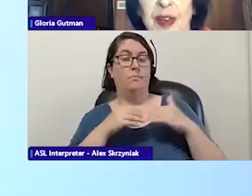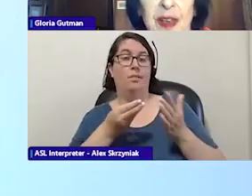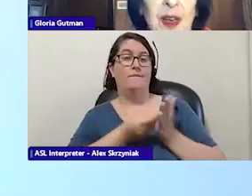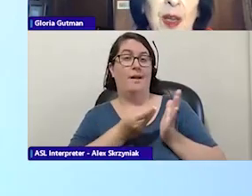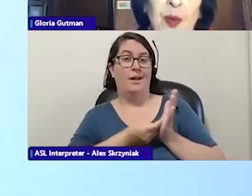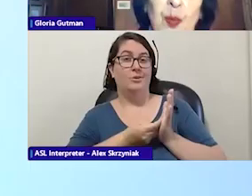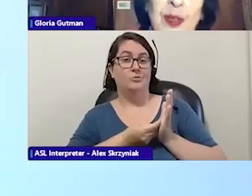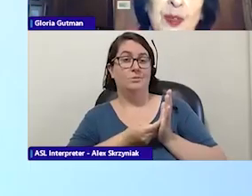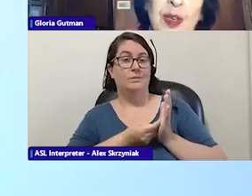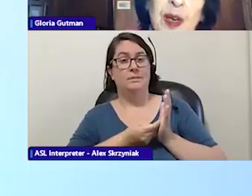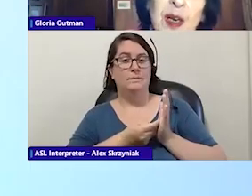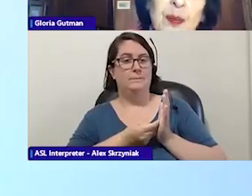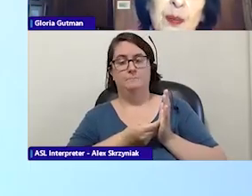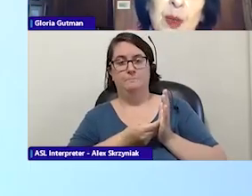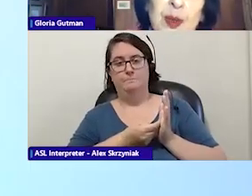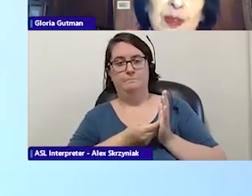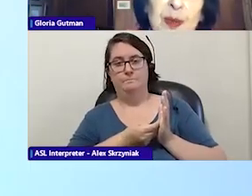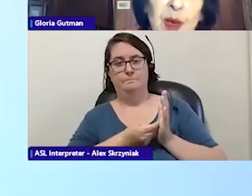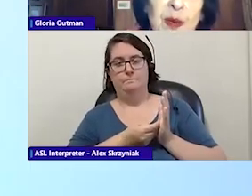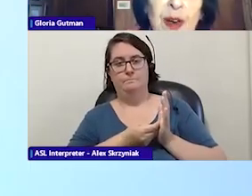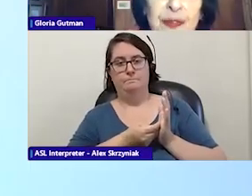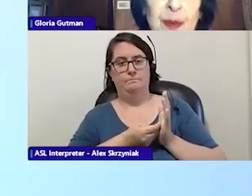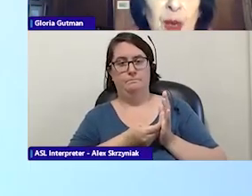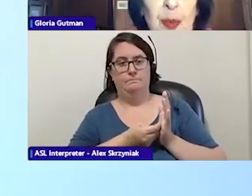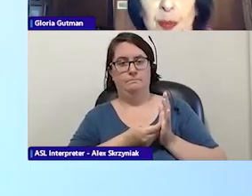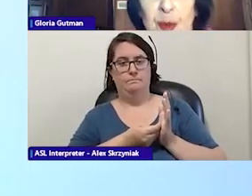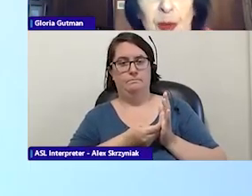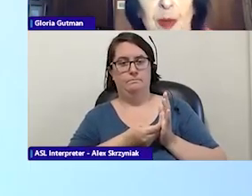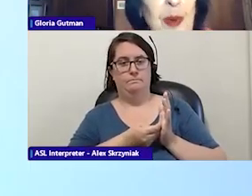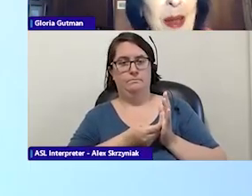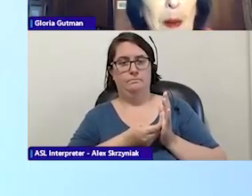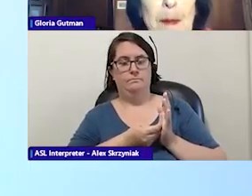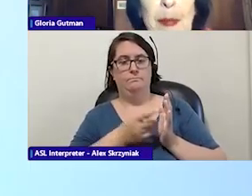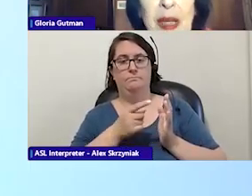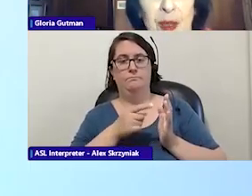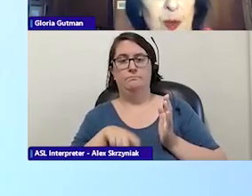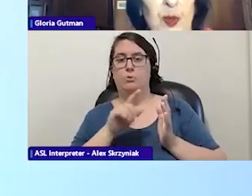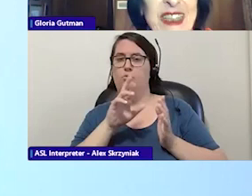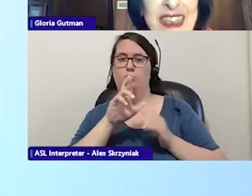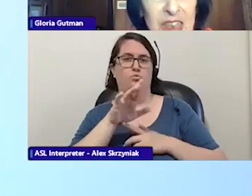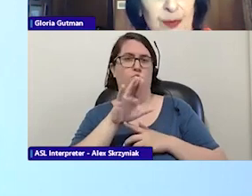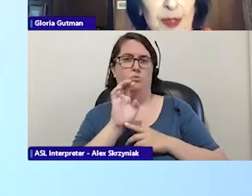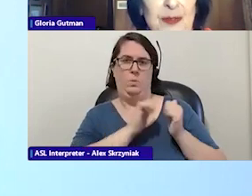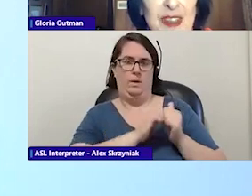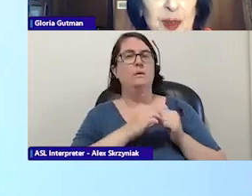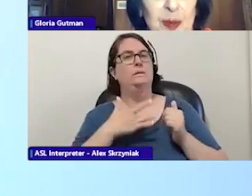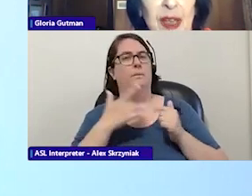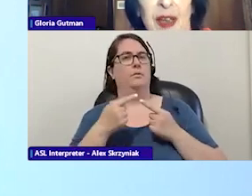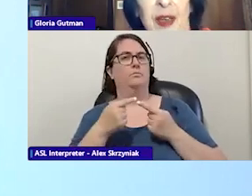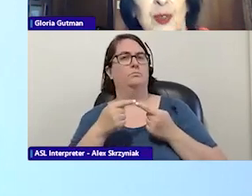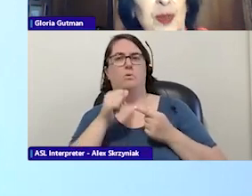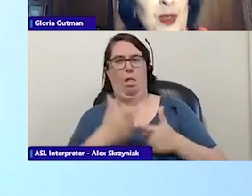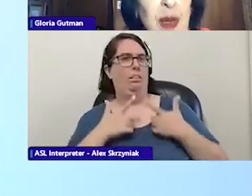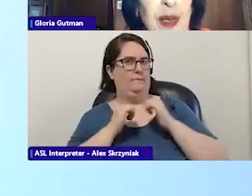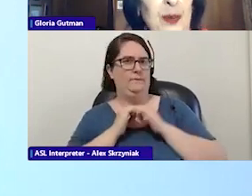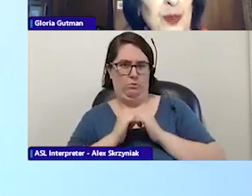the other hand, was most often perpetrated by a male who didn't live with the victim.